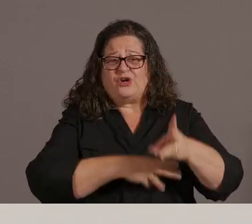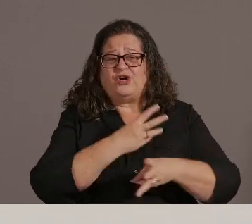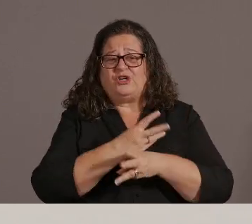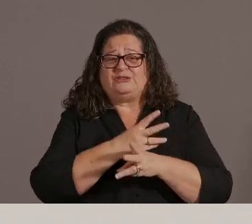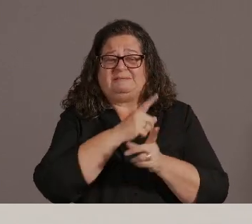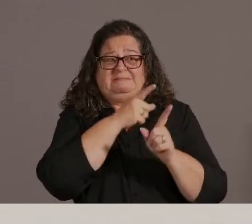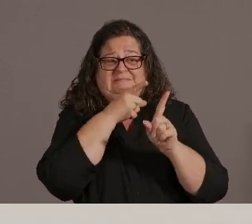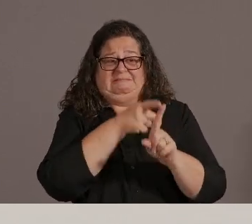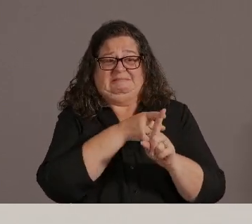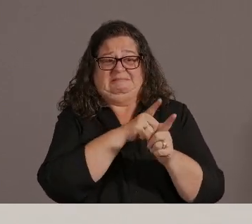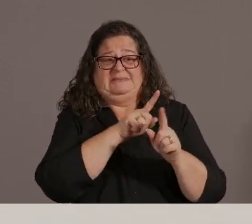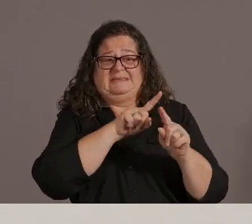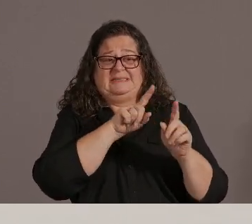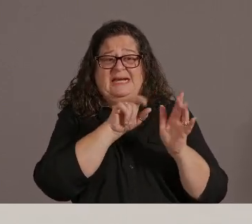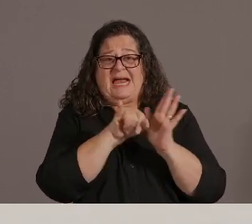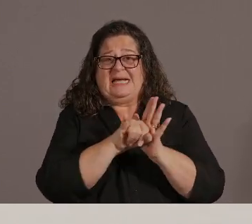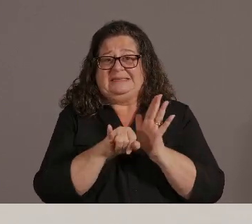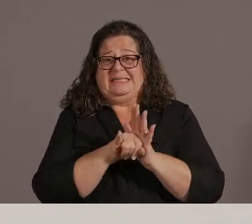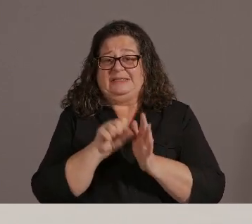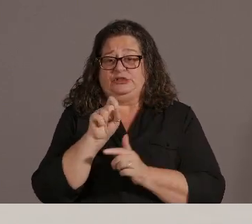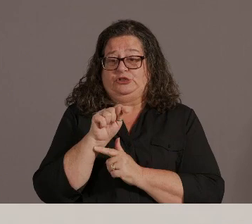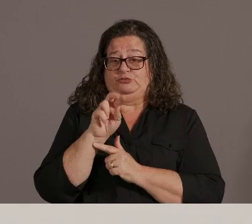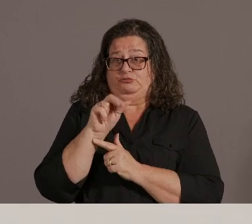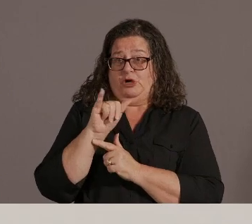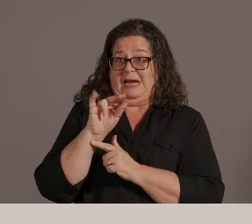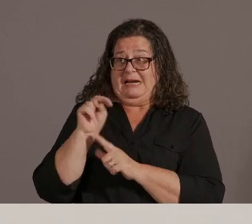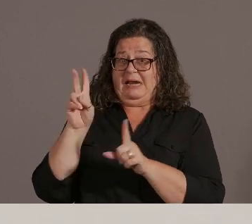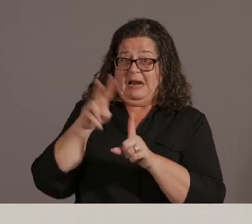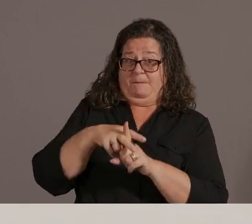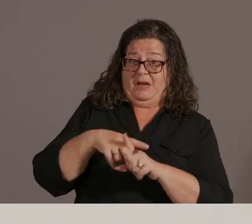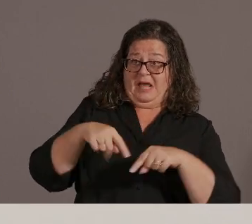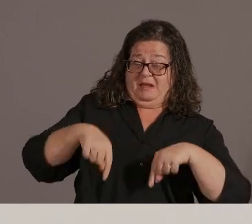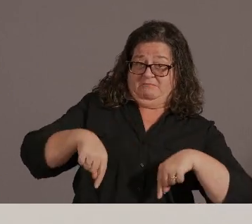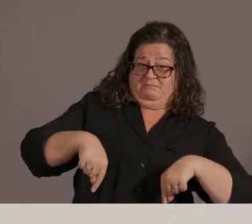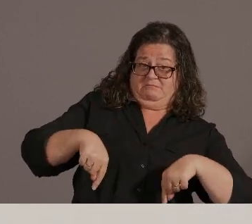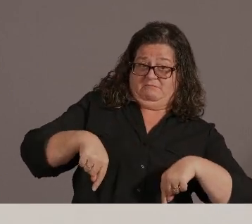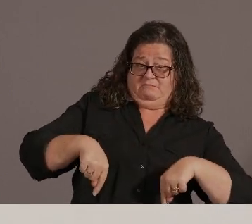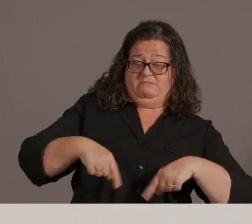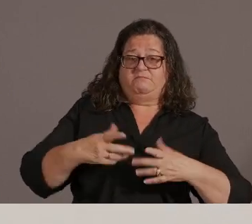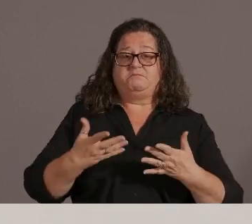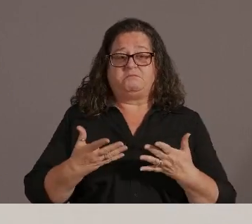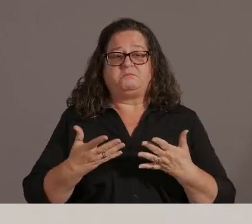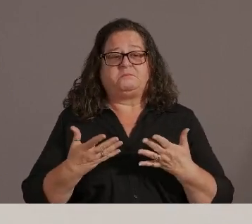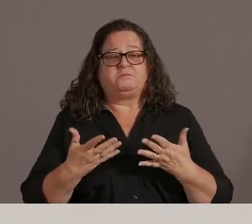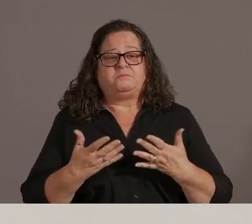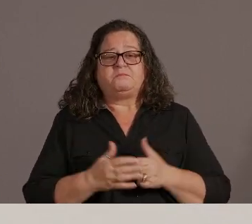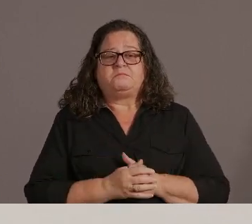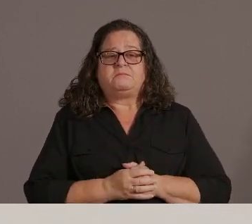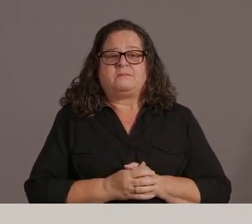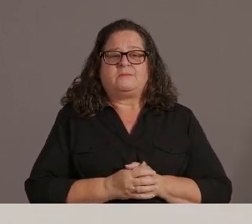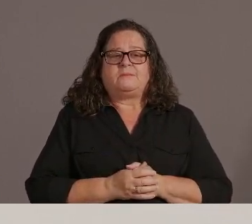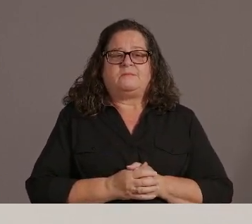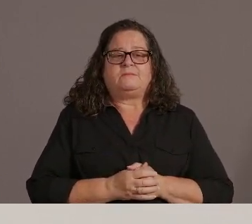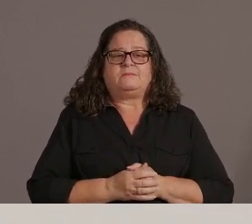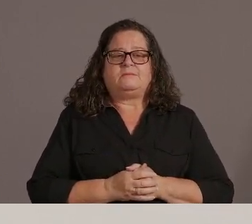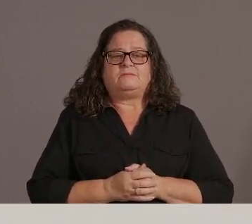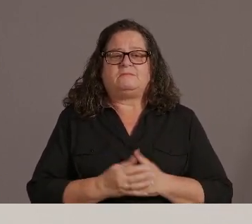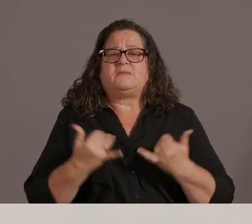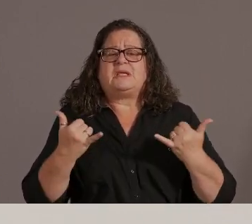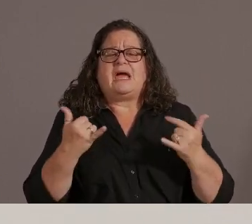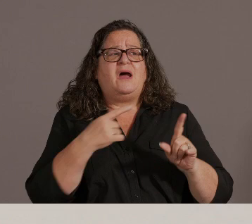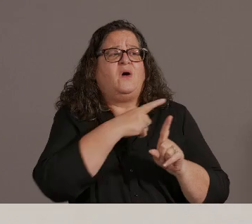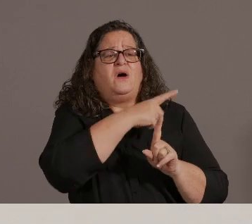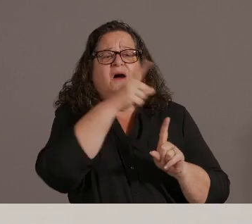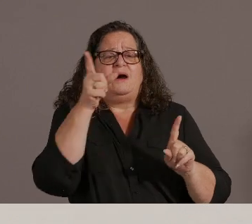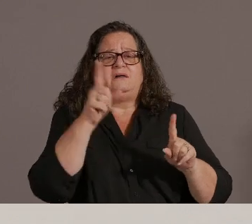strategy, but we continue to monitor because we are highly aware that viruses mutate. Some of those mutations